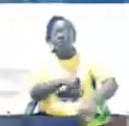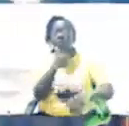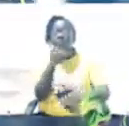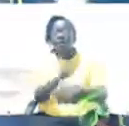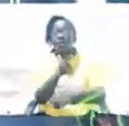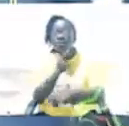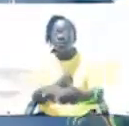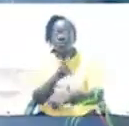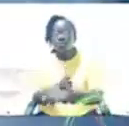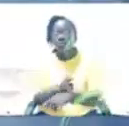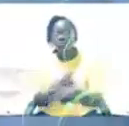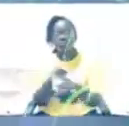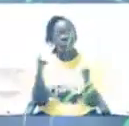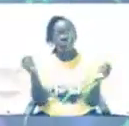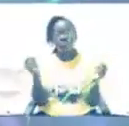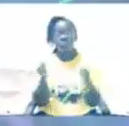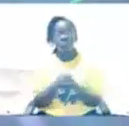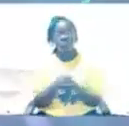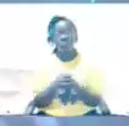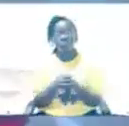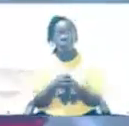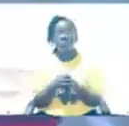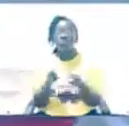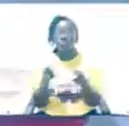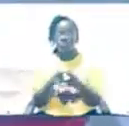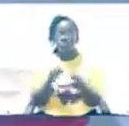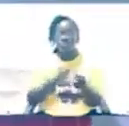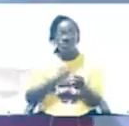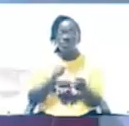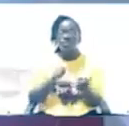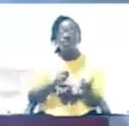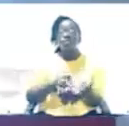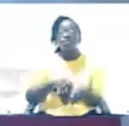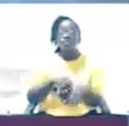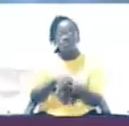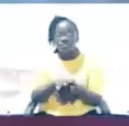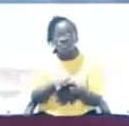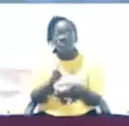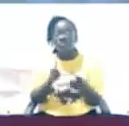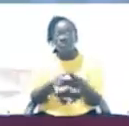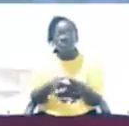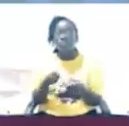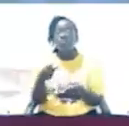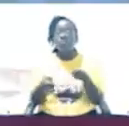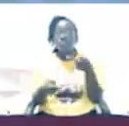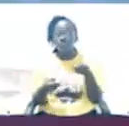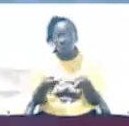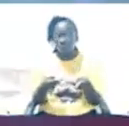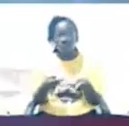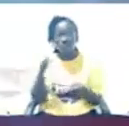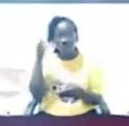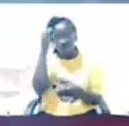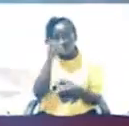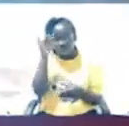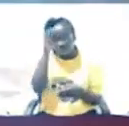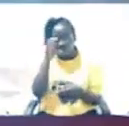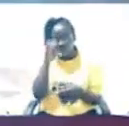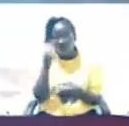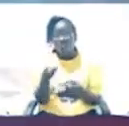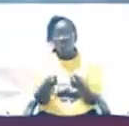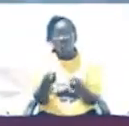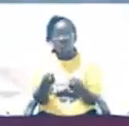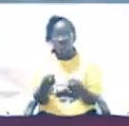And I took him to my village. And I didn't call a Kranasi. Found a land for him. And I'm a pastor, I said, set him up there. And I'm a man